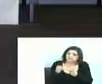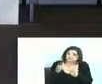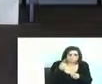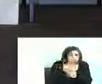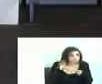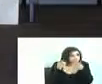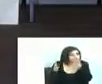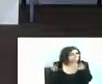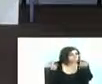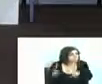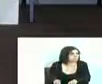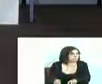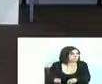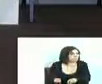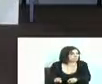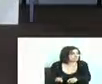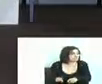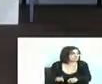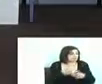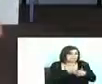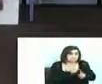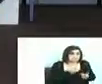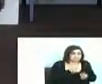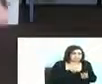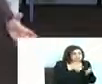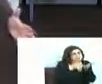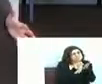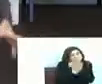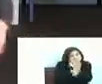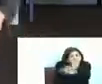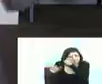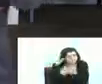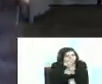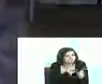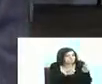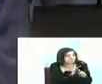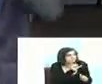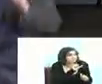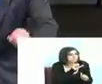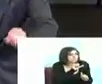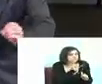forgive and seek forgiveness when we step on each other's toes. And we,